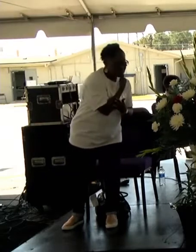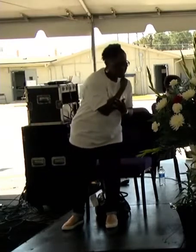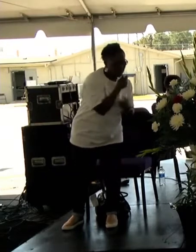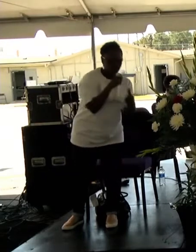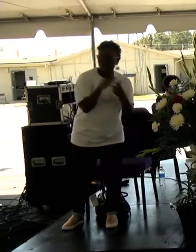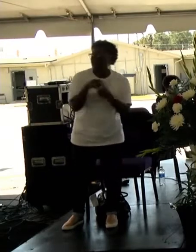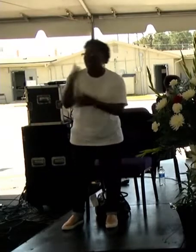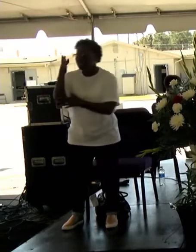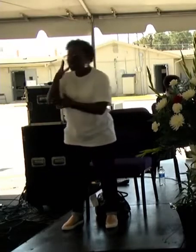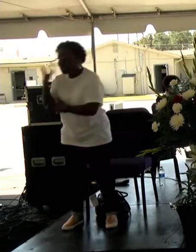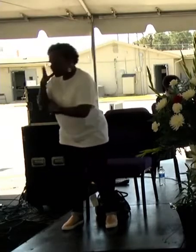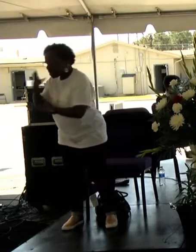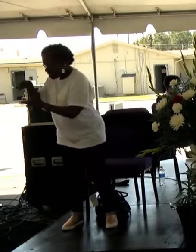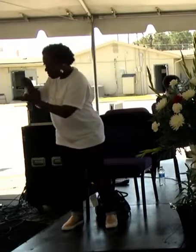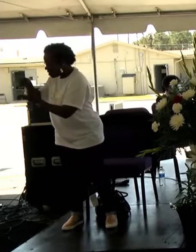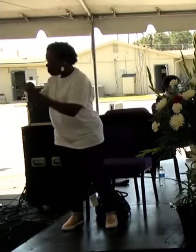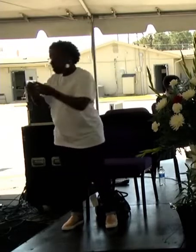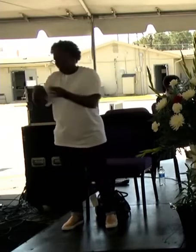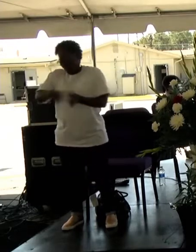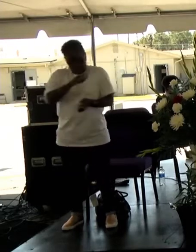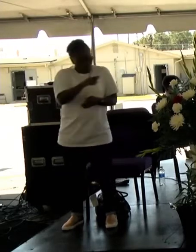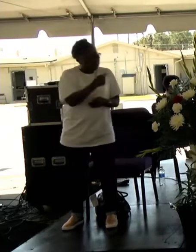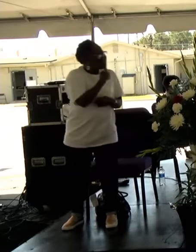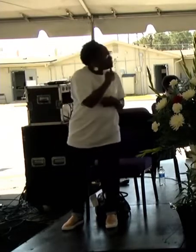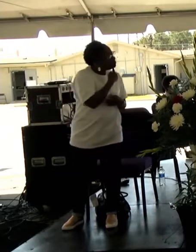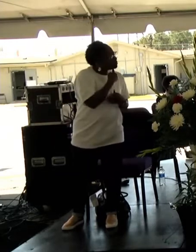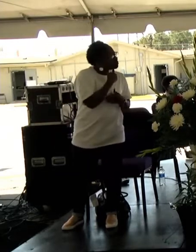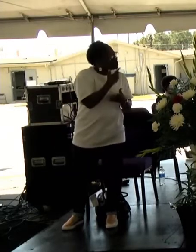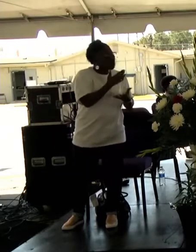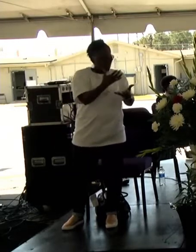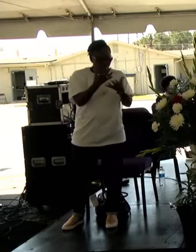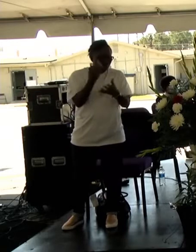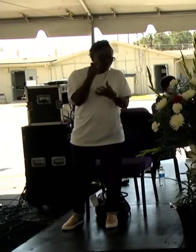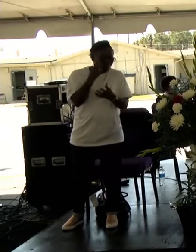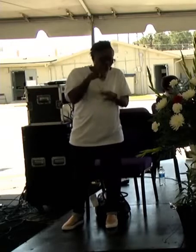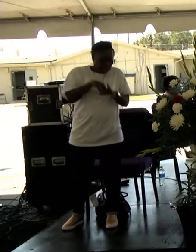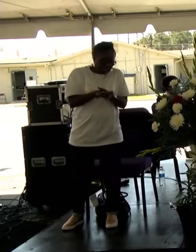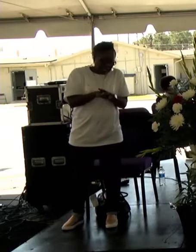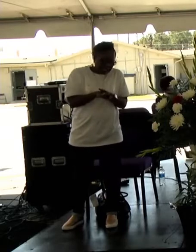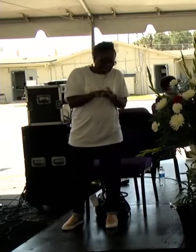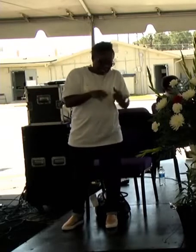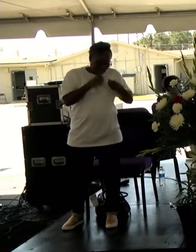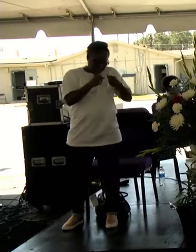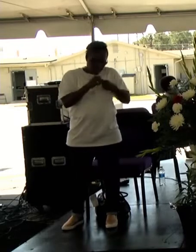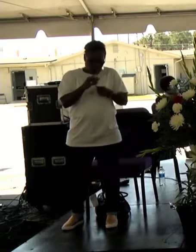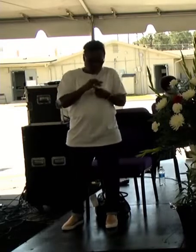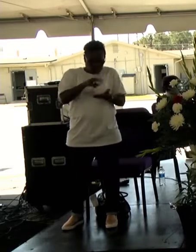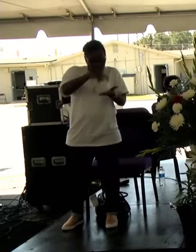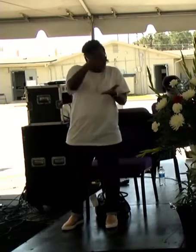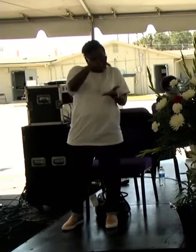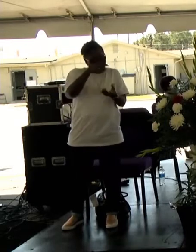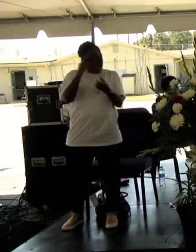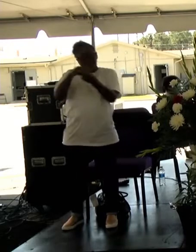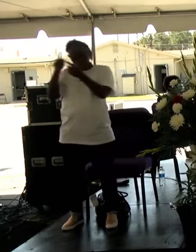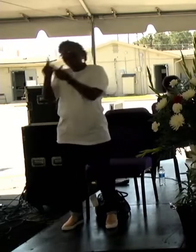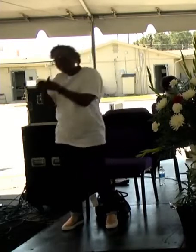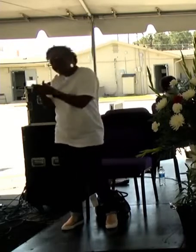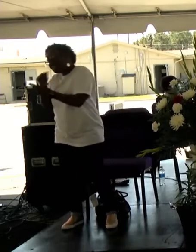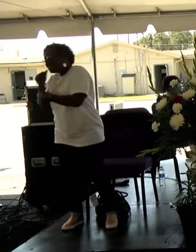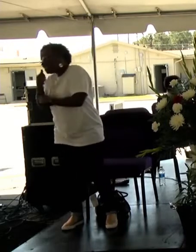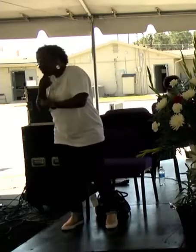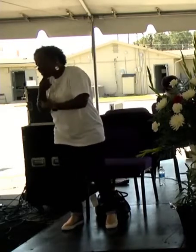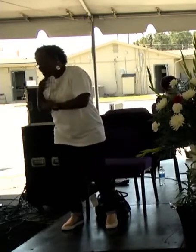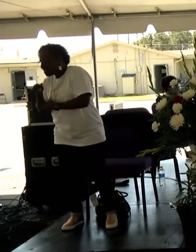this morning. But Paul says, I want to know him in the power of his resurrection, now the fellowship of his suffering, which tells